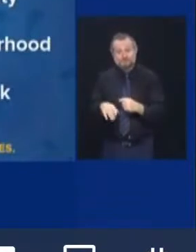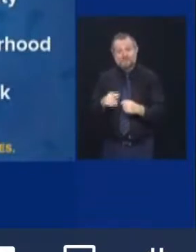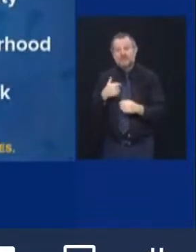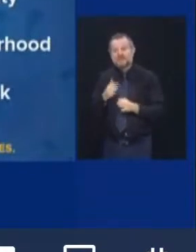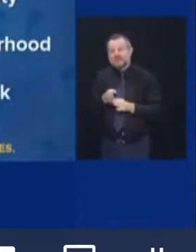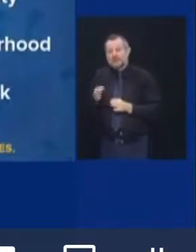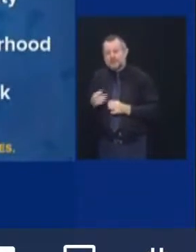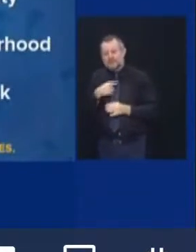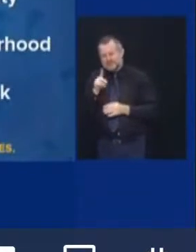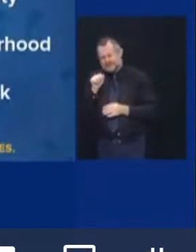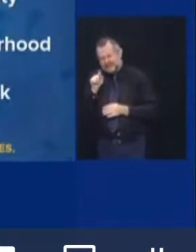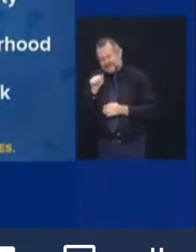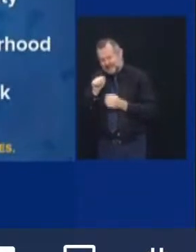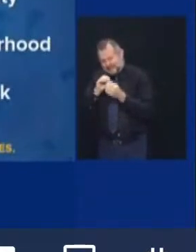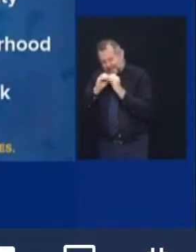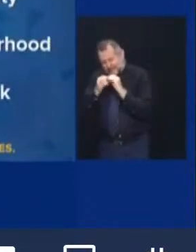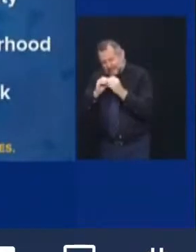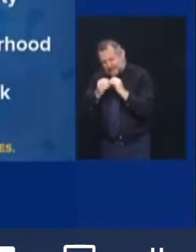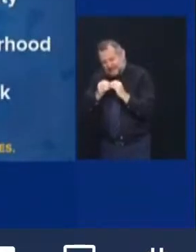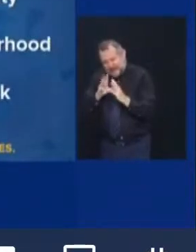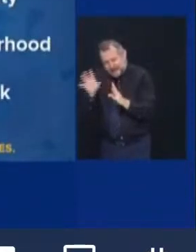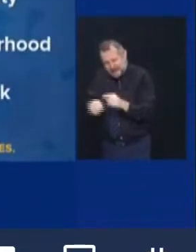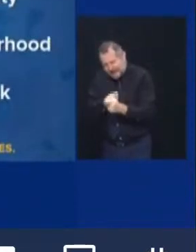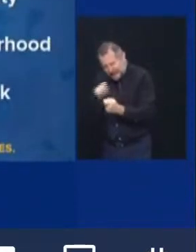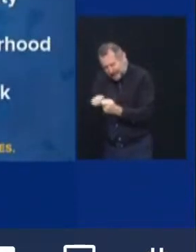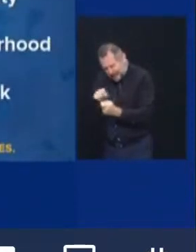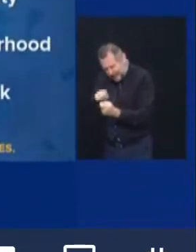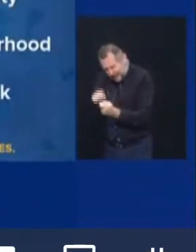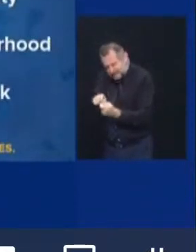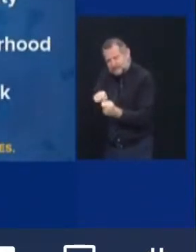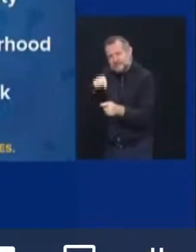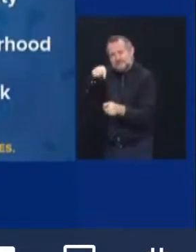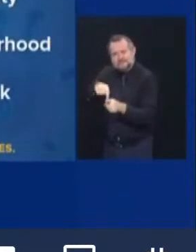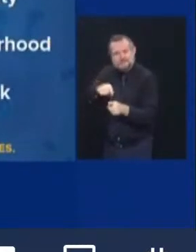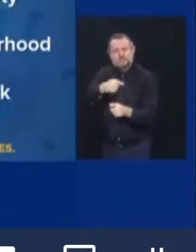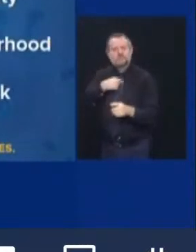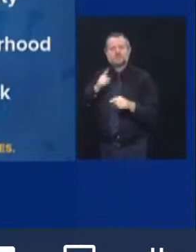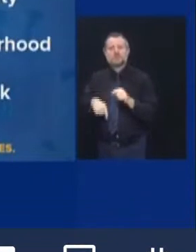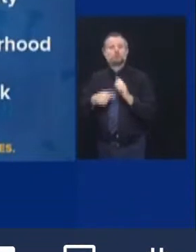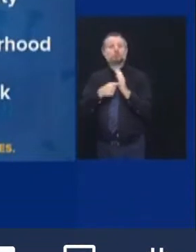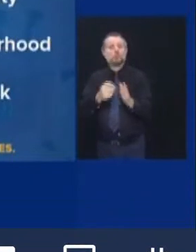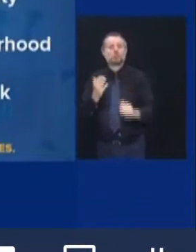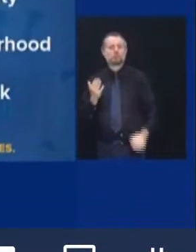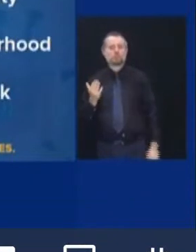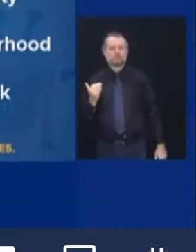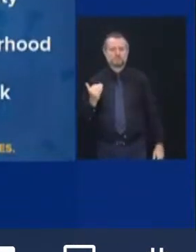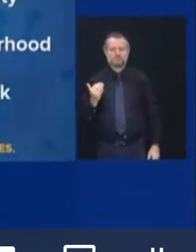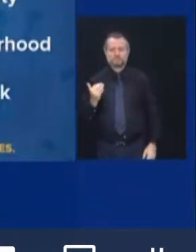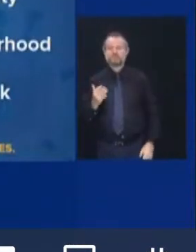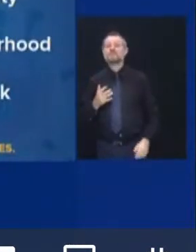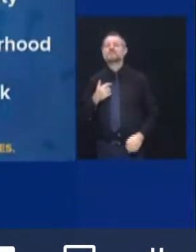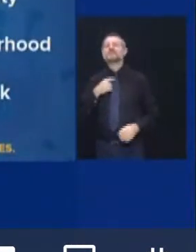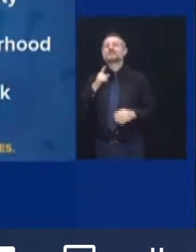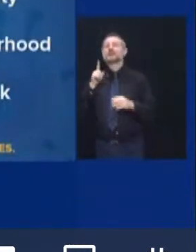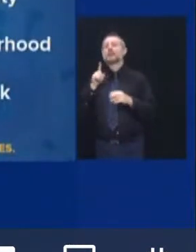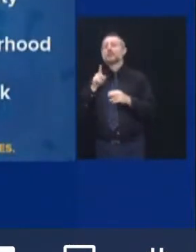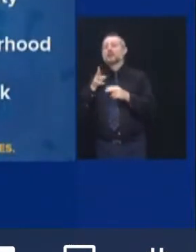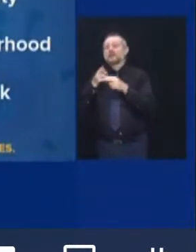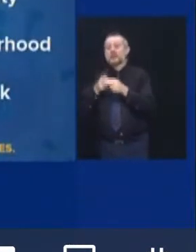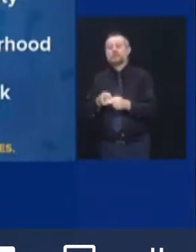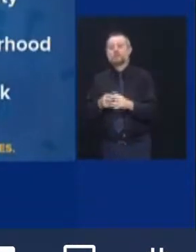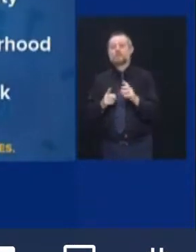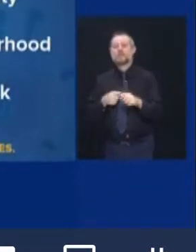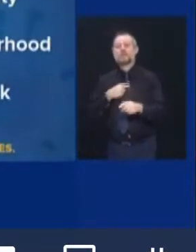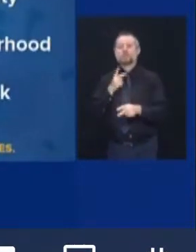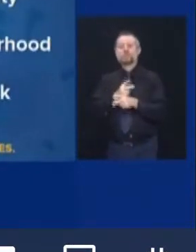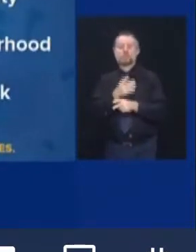so specific that we can't show it because it would violate privacy. conditions.